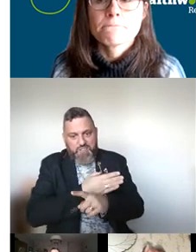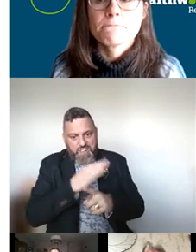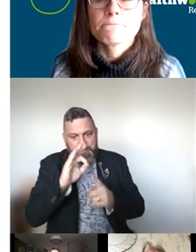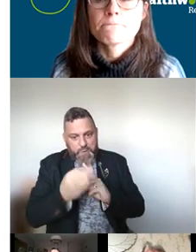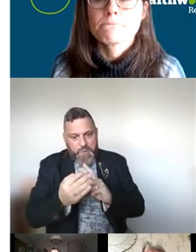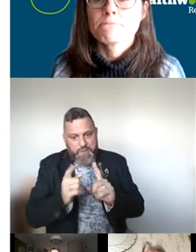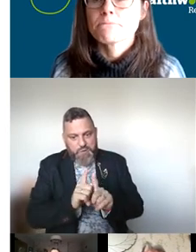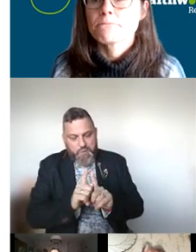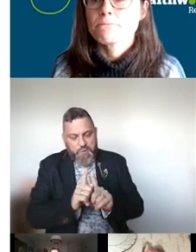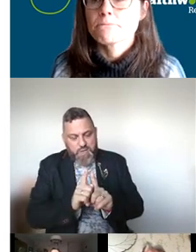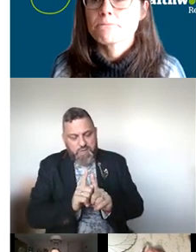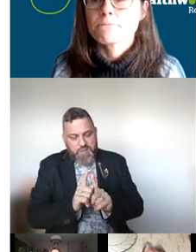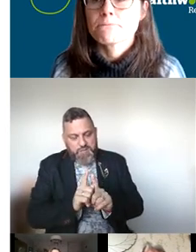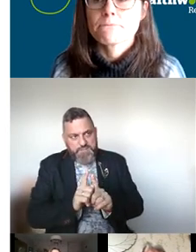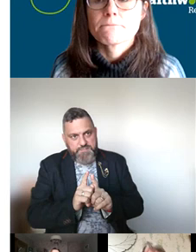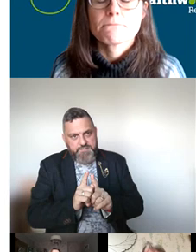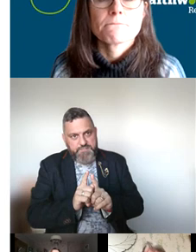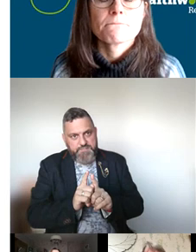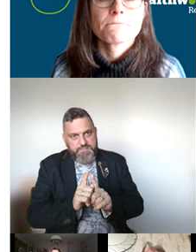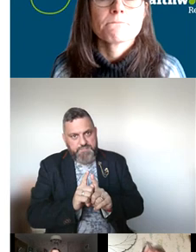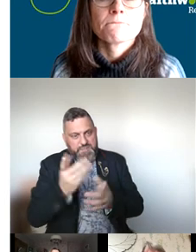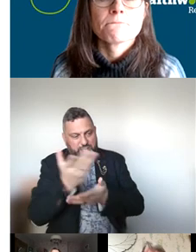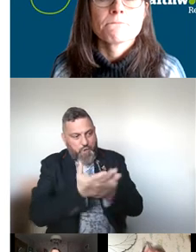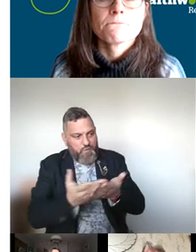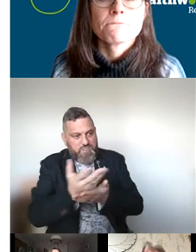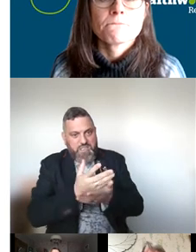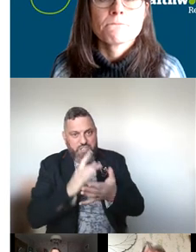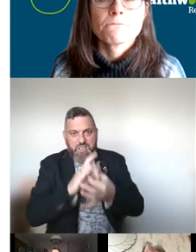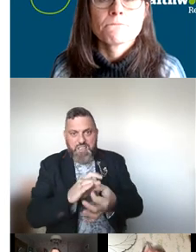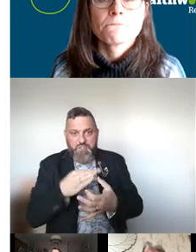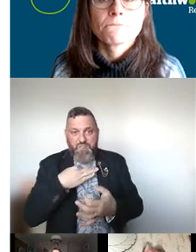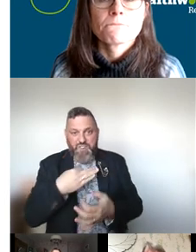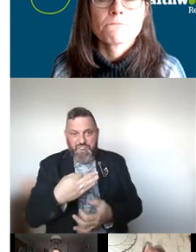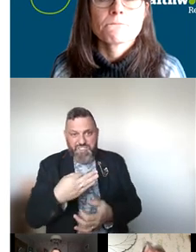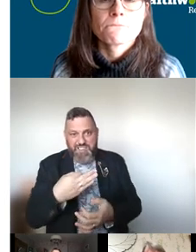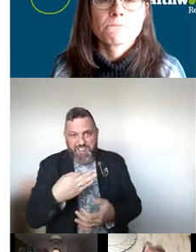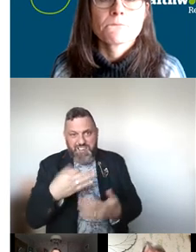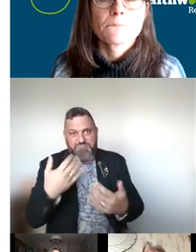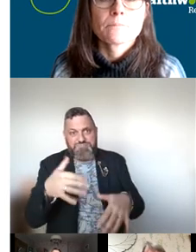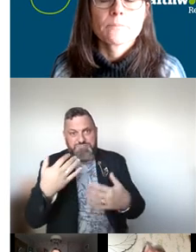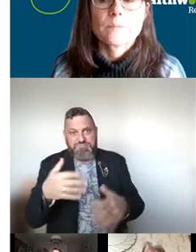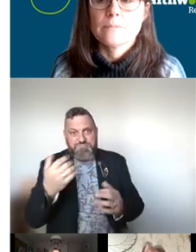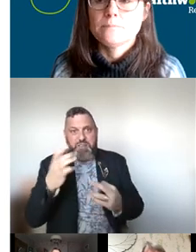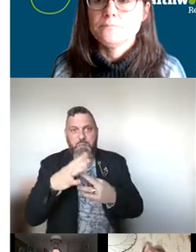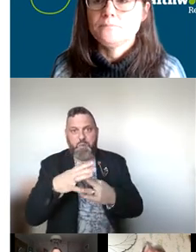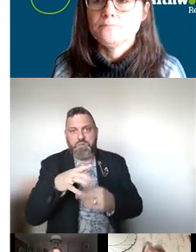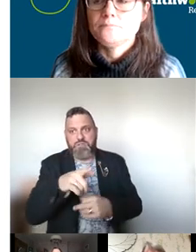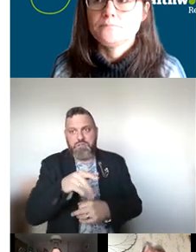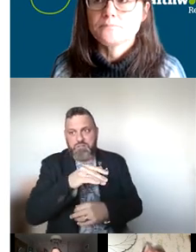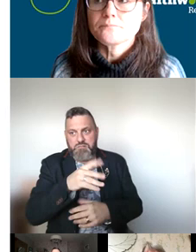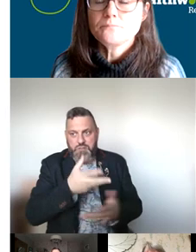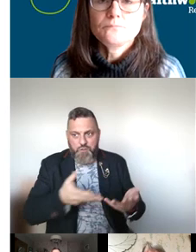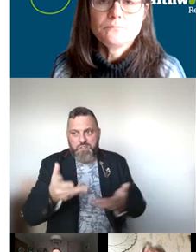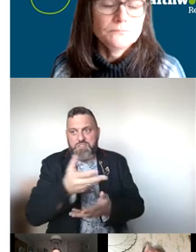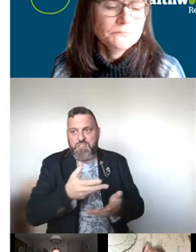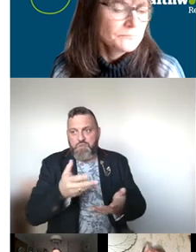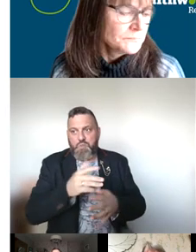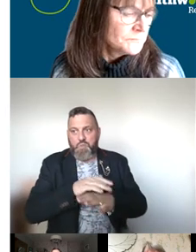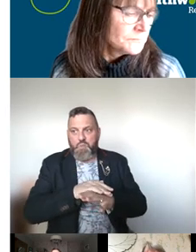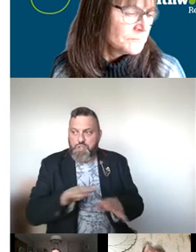well. The conversation about volunteers is a really important one, and I think what we don't often do